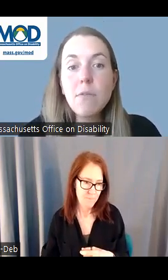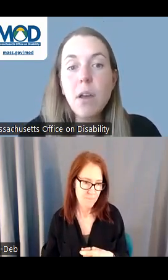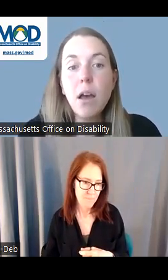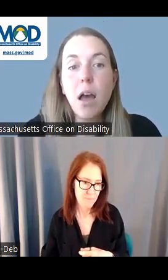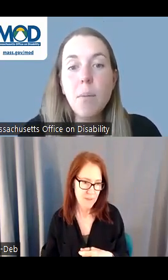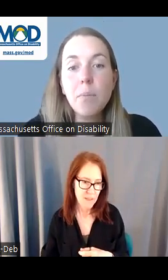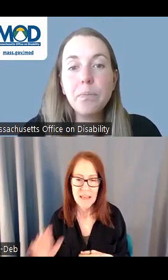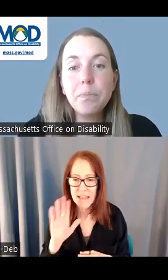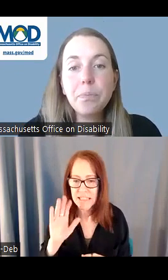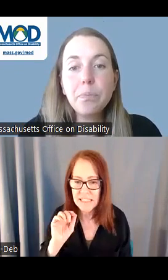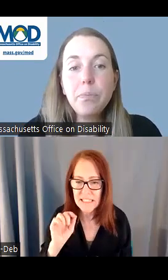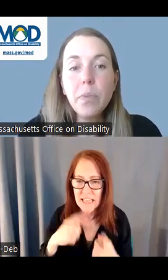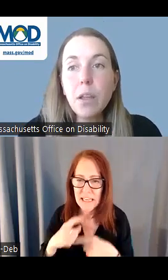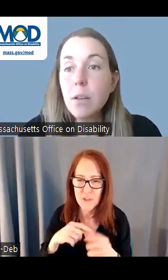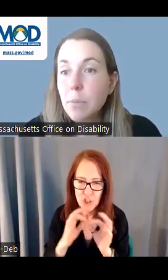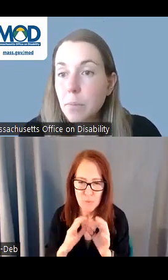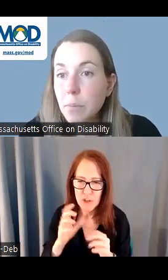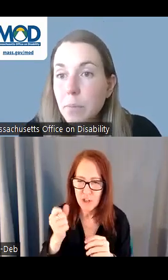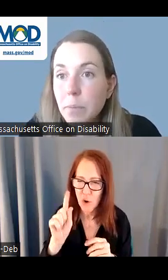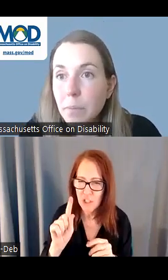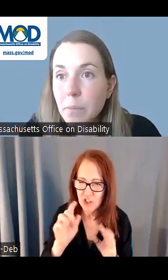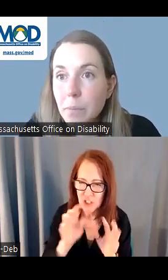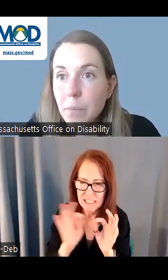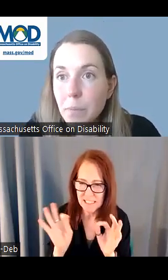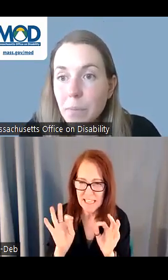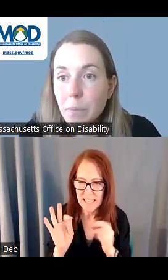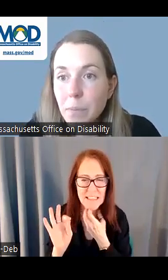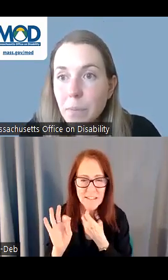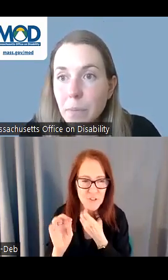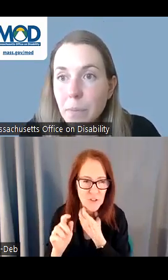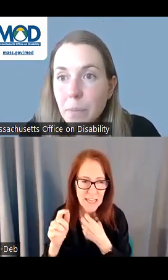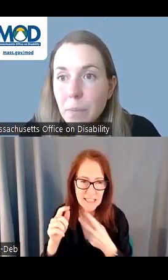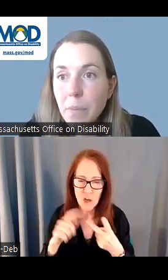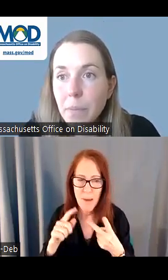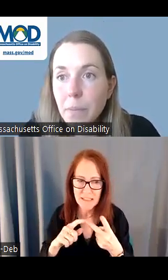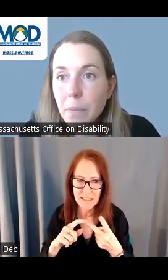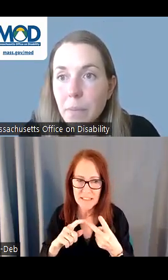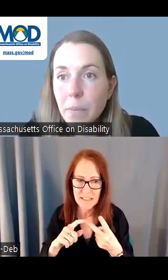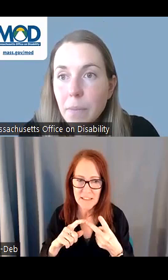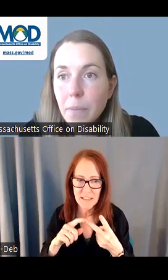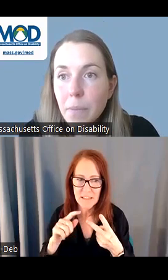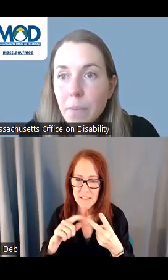to leave. This is the sign language interpreter. Can you hold on just a second so that I can go back